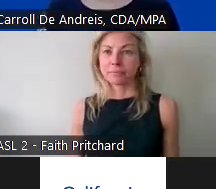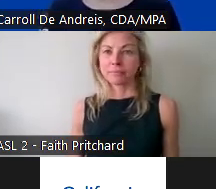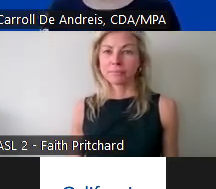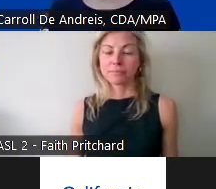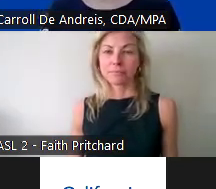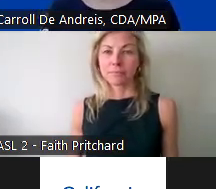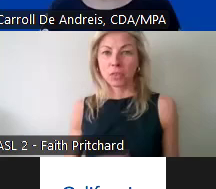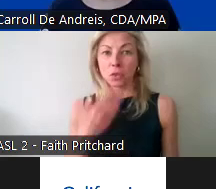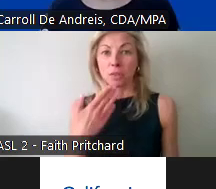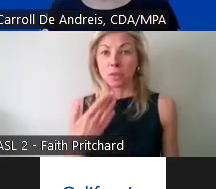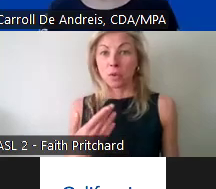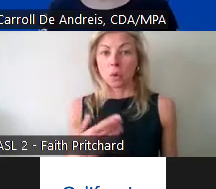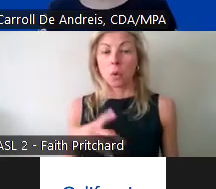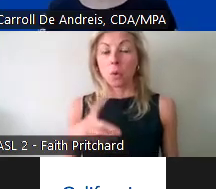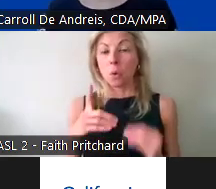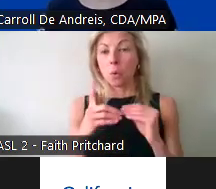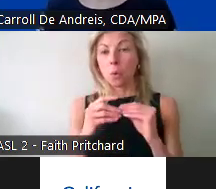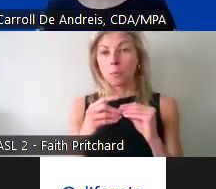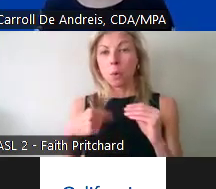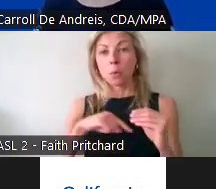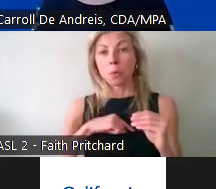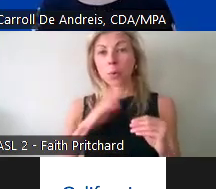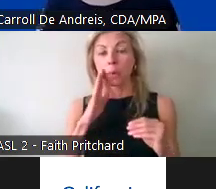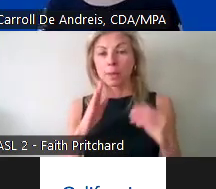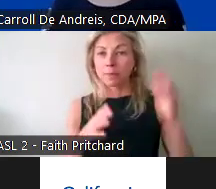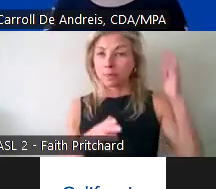One more, we will